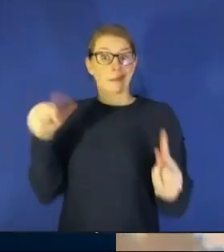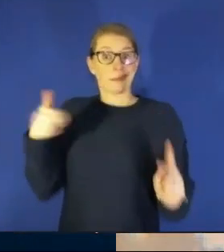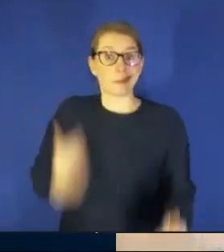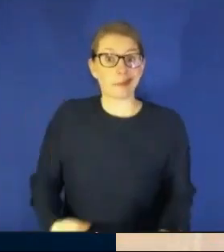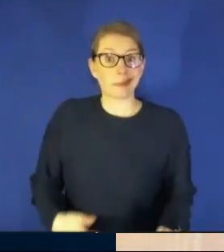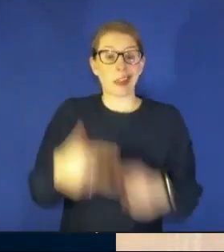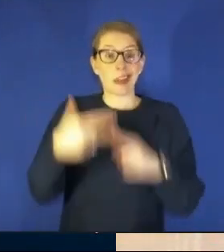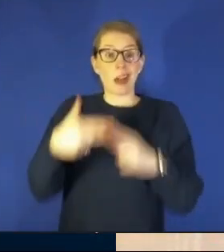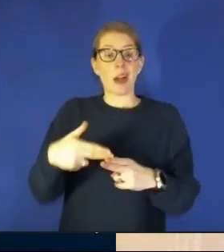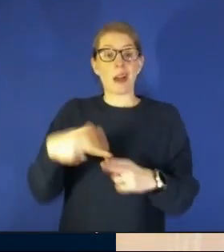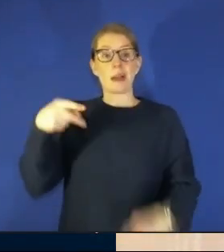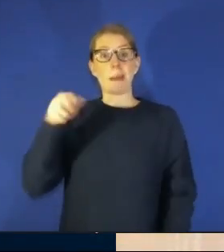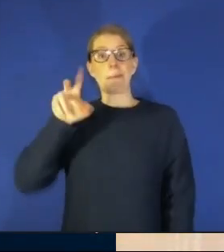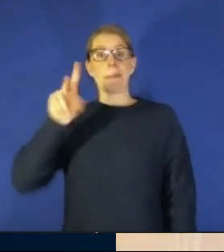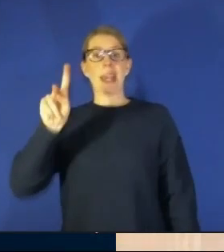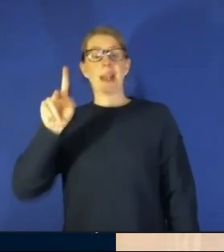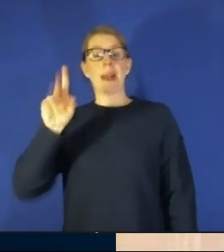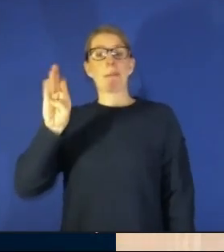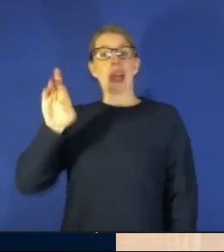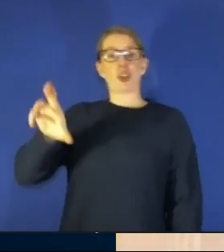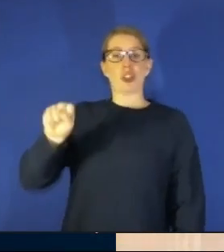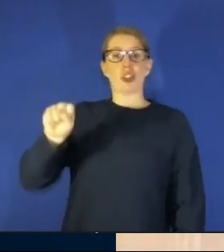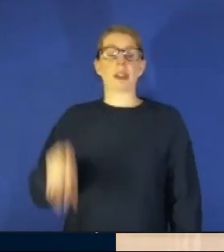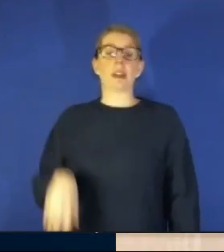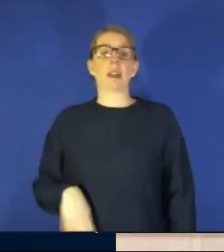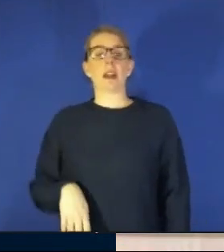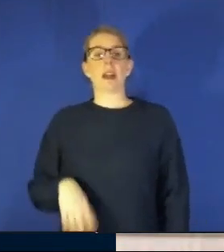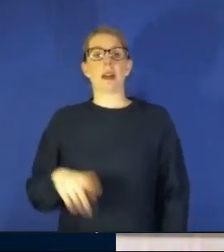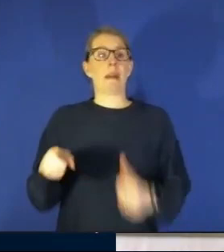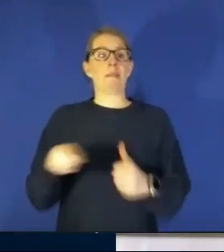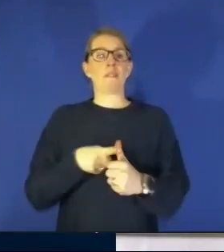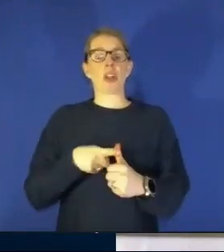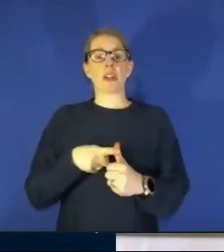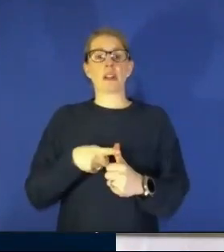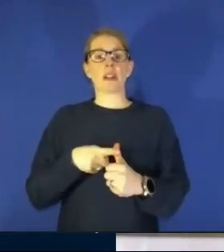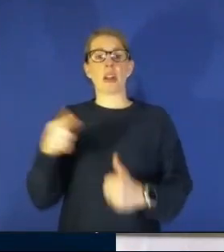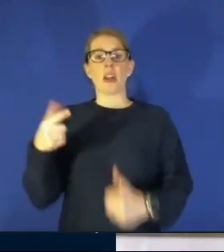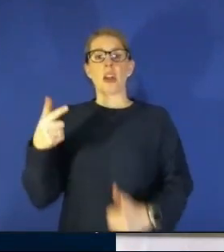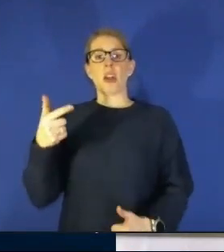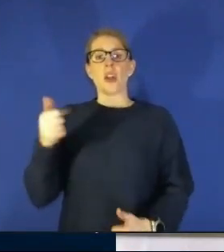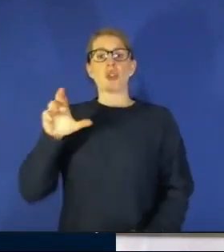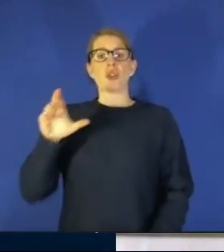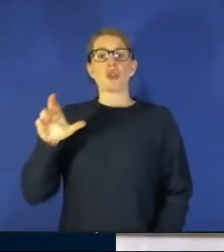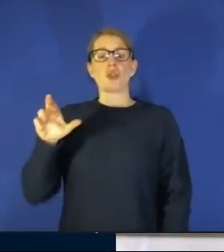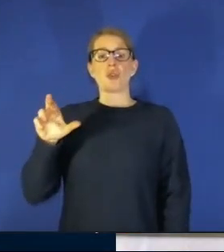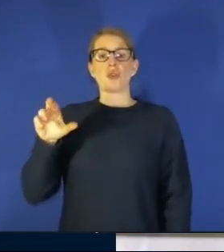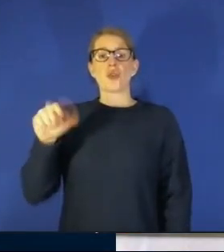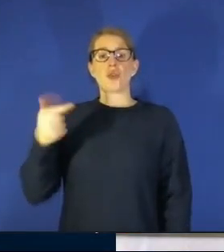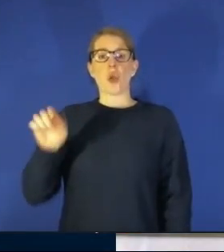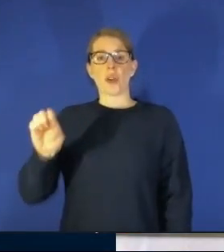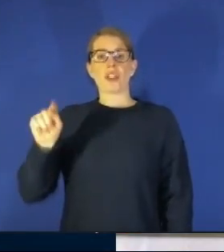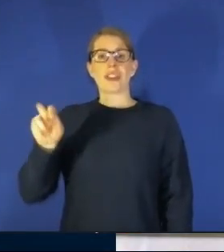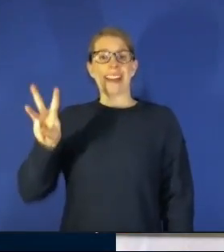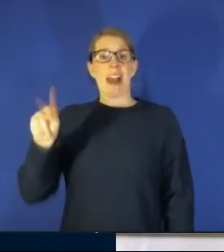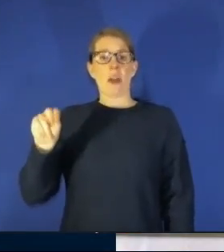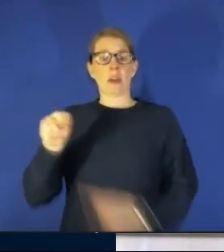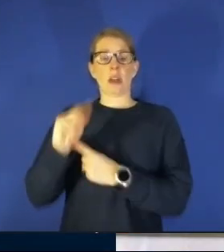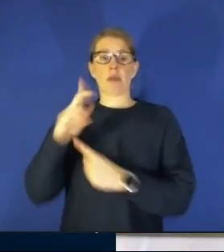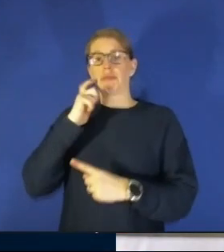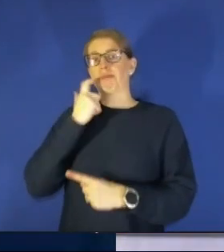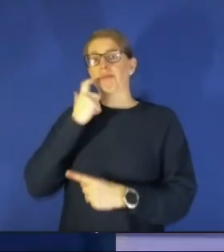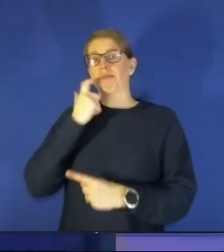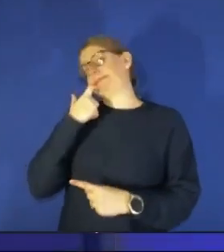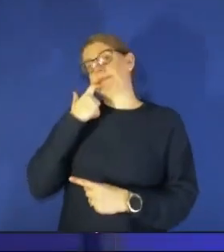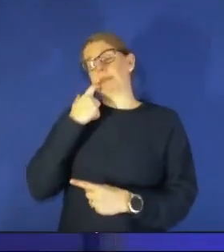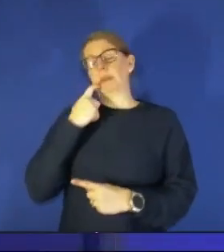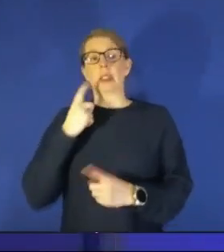baggers. And I got my first one at my Bierstadt right outside Georgetown. And after that, I really got hooked on it. And the thing